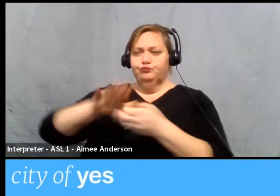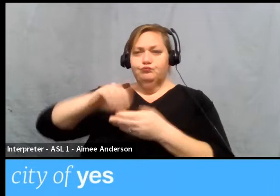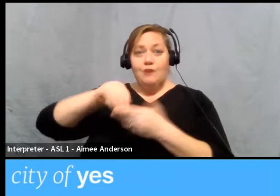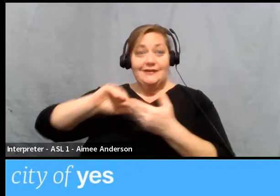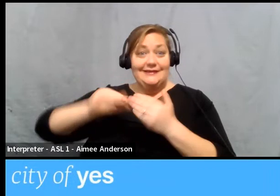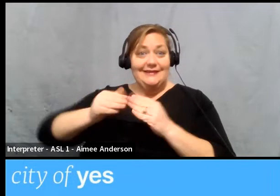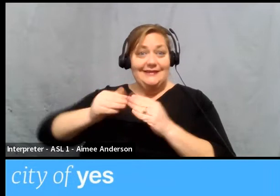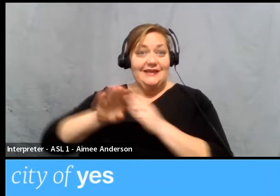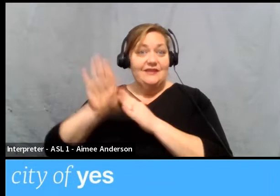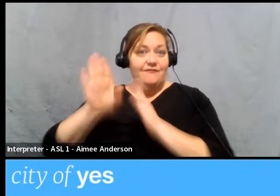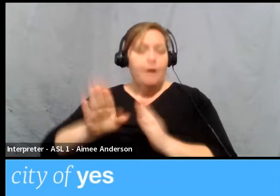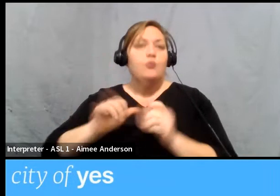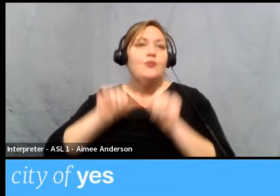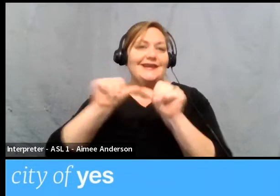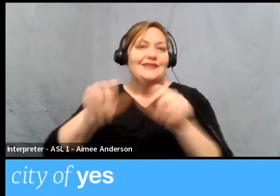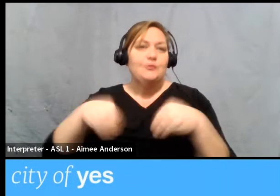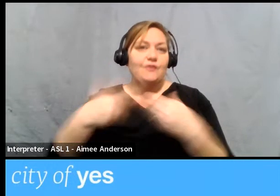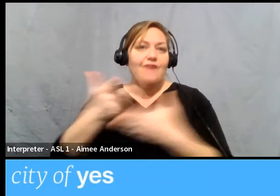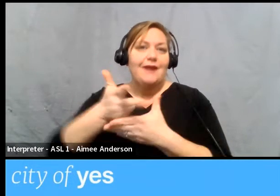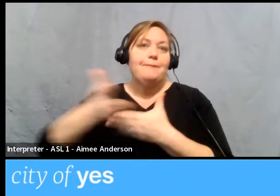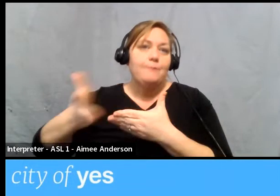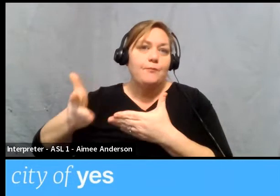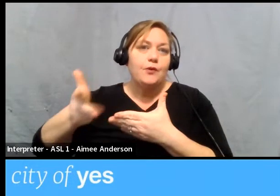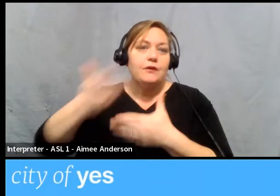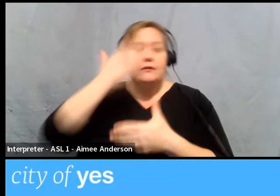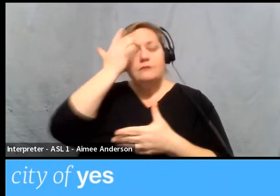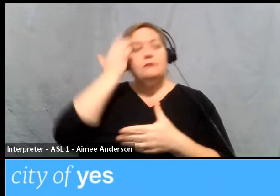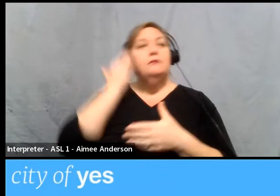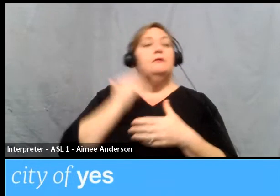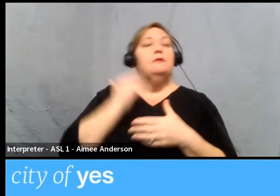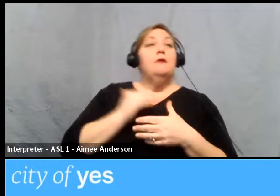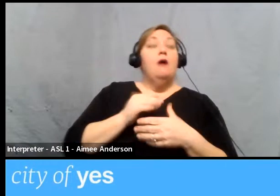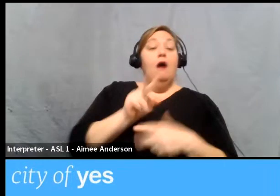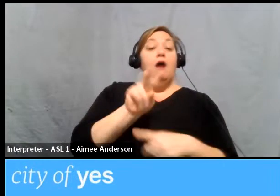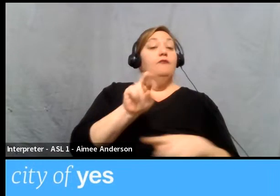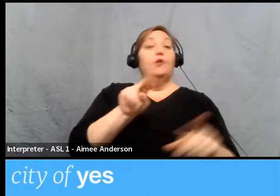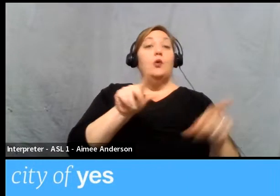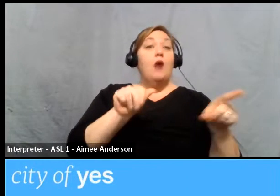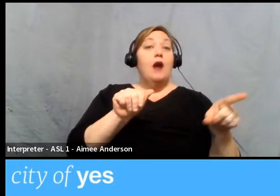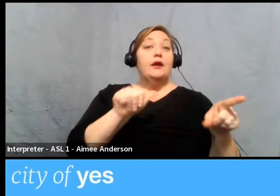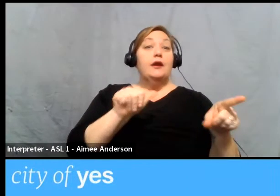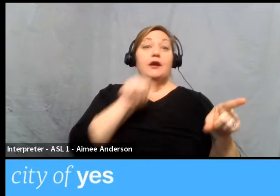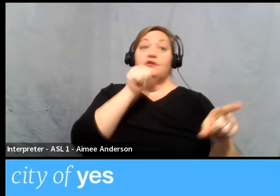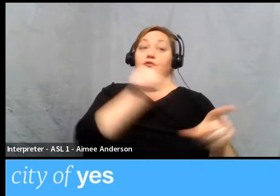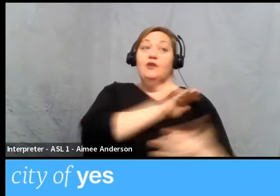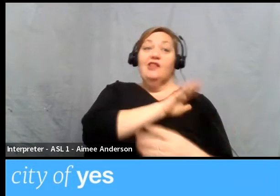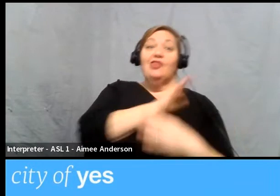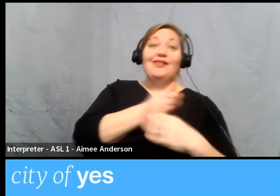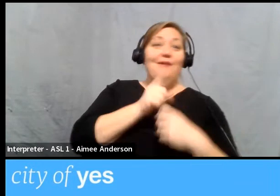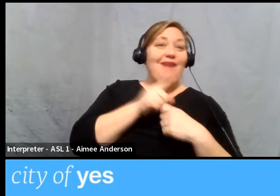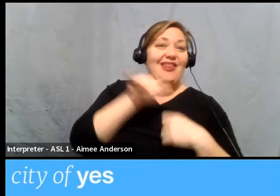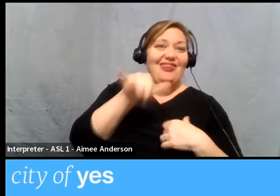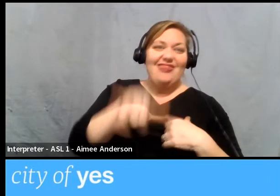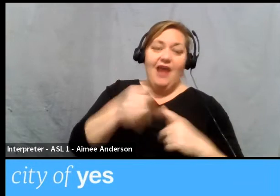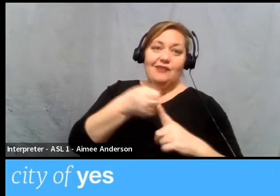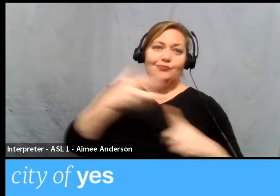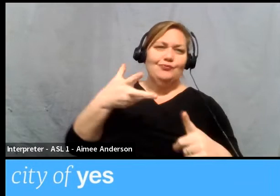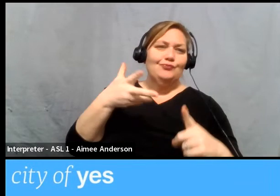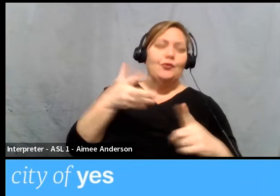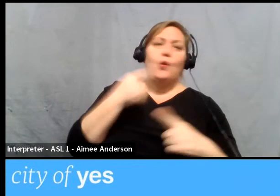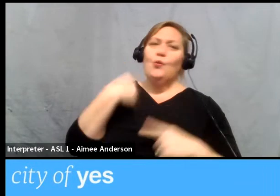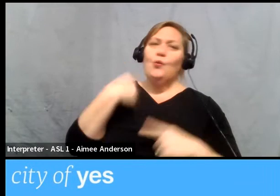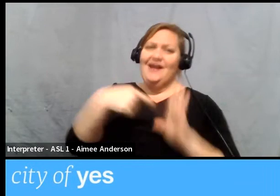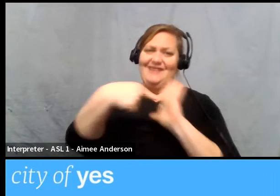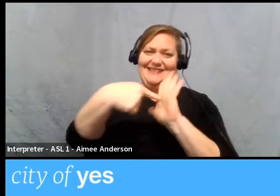that developers will continue to provide it. And Veronica wasn't just conjecturing about that. We have examples of